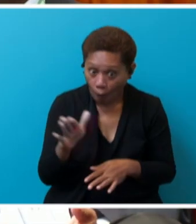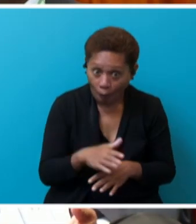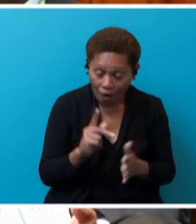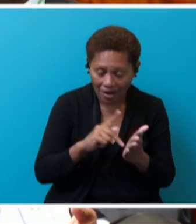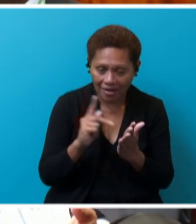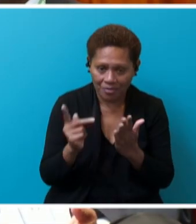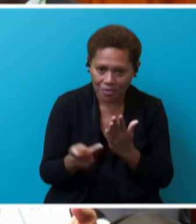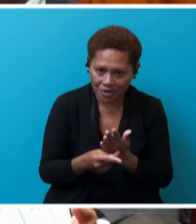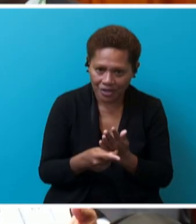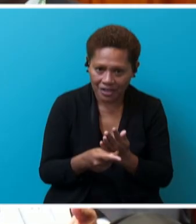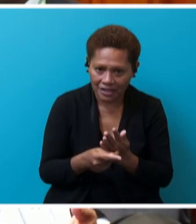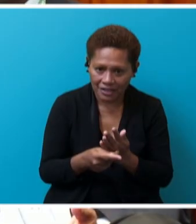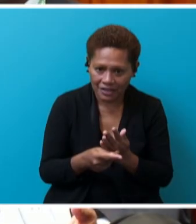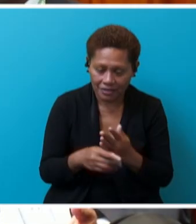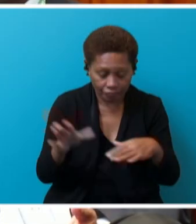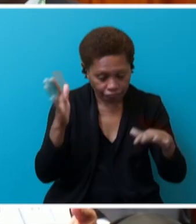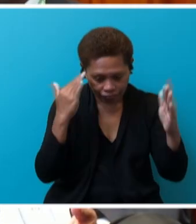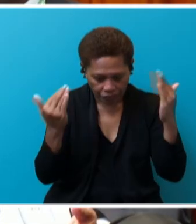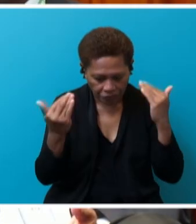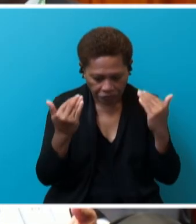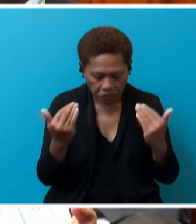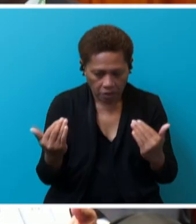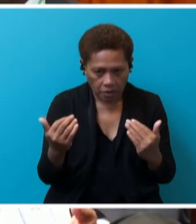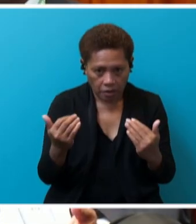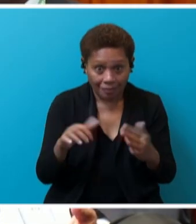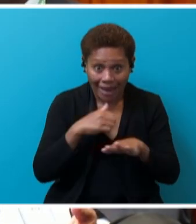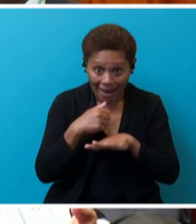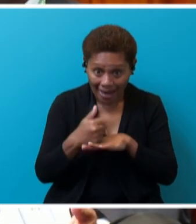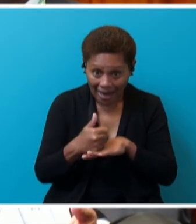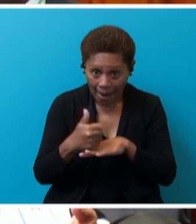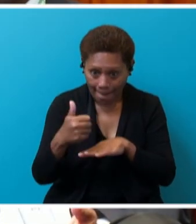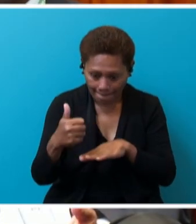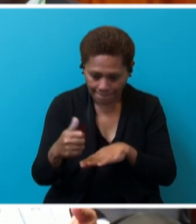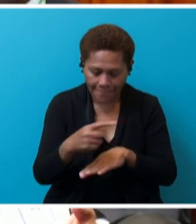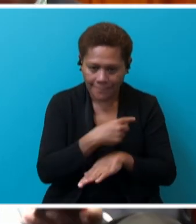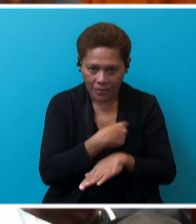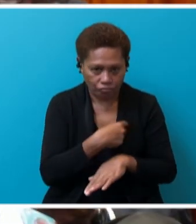Mr. Speaker, sir, reflect the government's commitment, not only